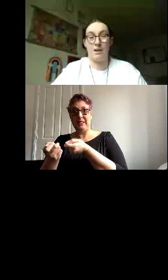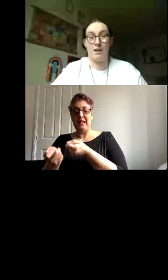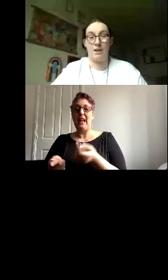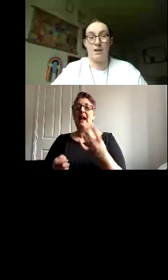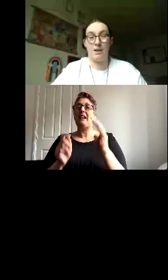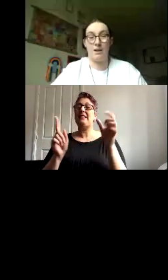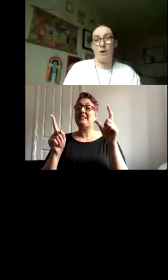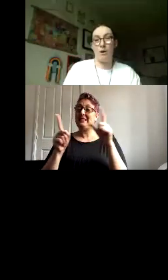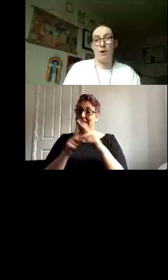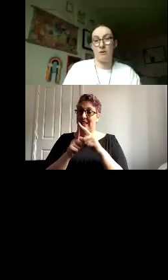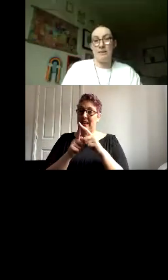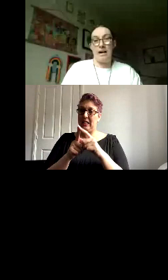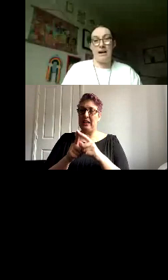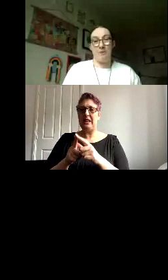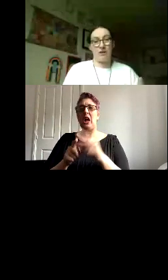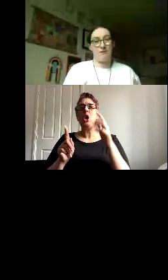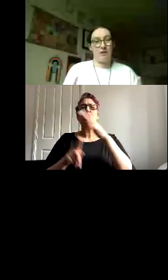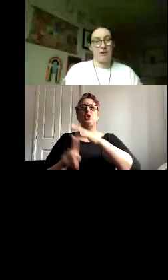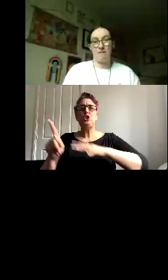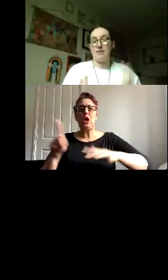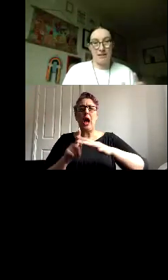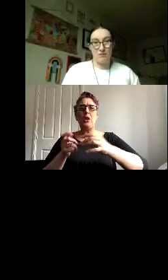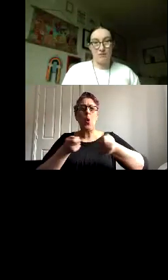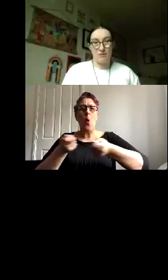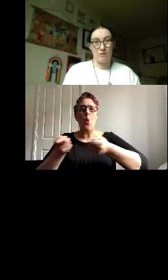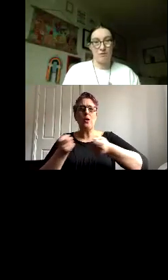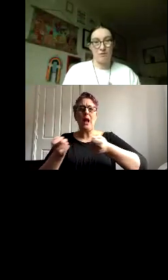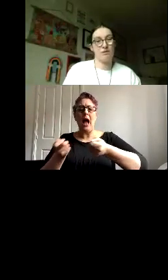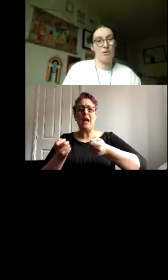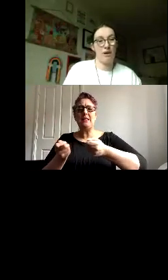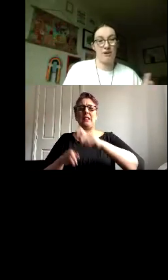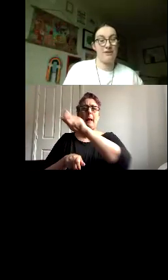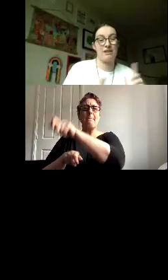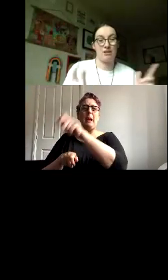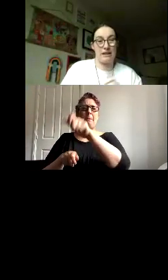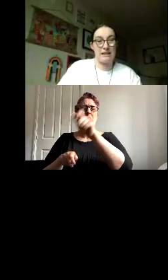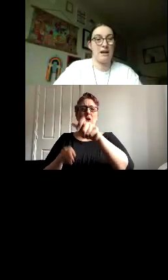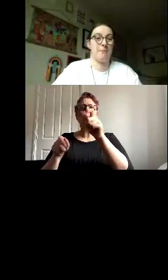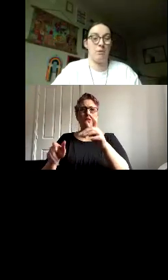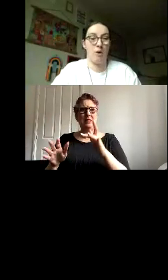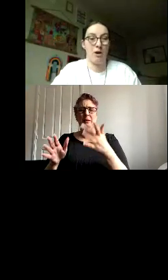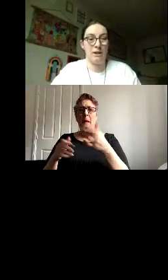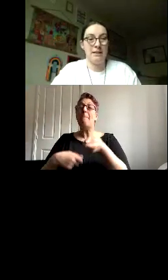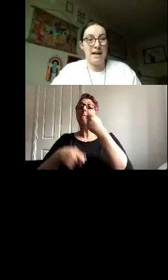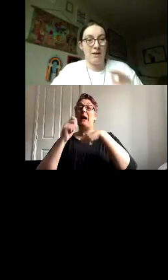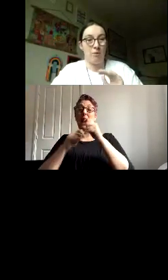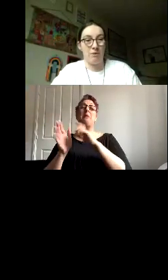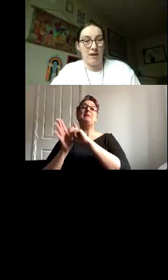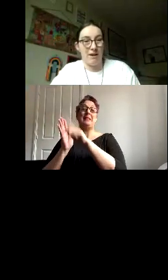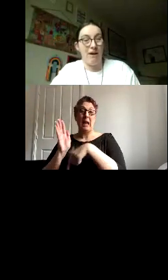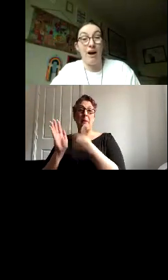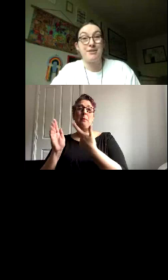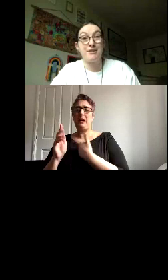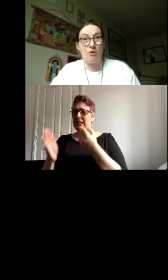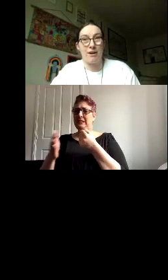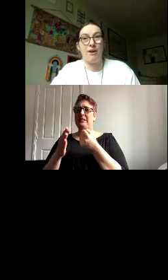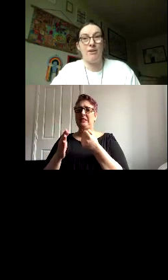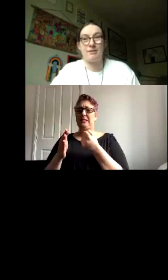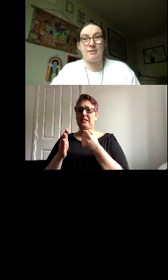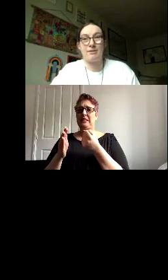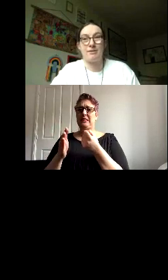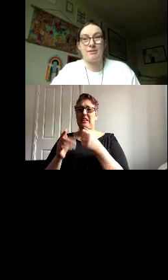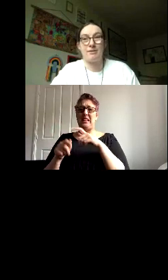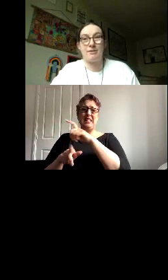So she's going to open that poll. I'll give kind of 30 seconds or so to answer, and then she's going to tell me what were the kind of highest scoring